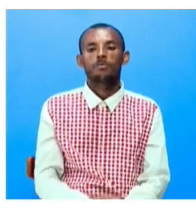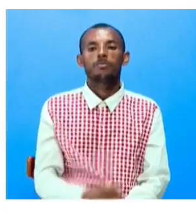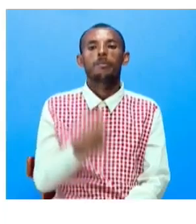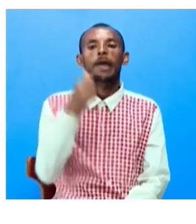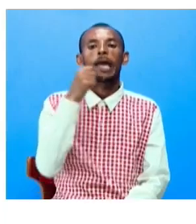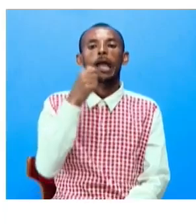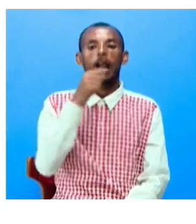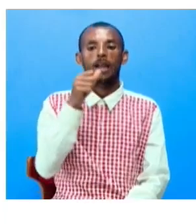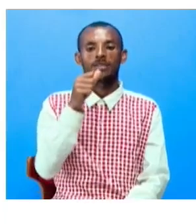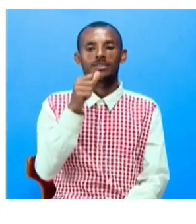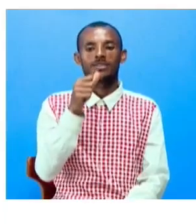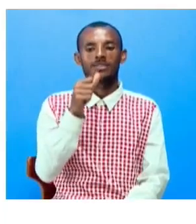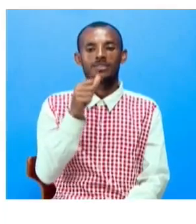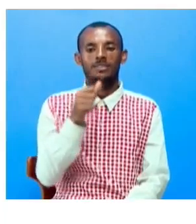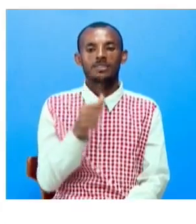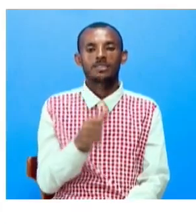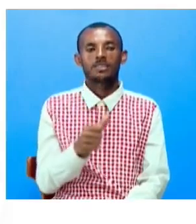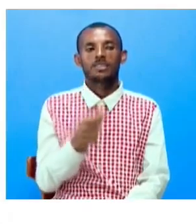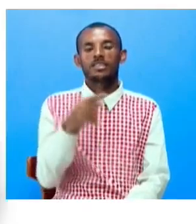girls